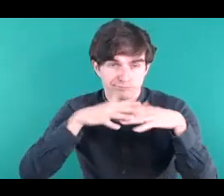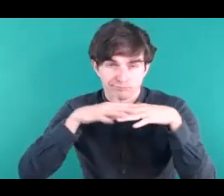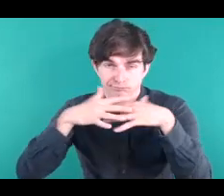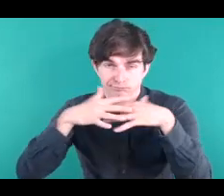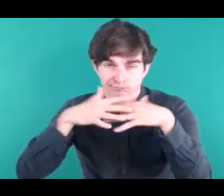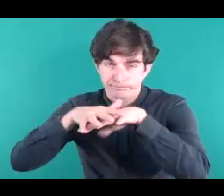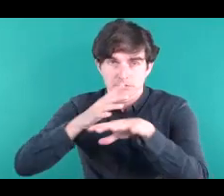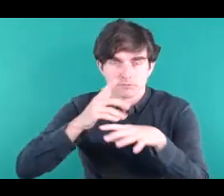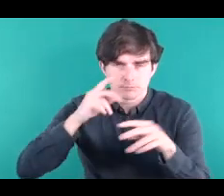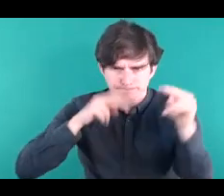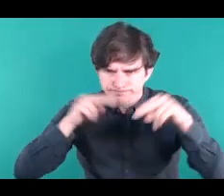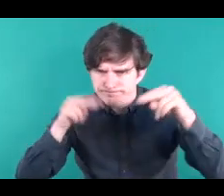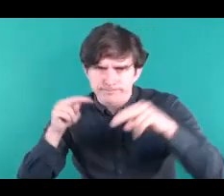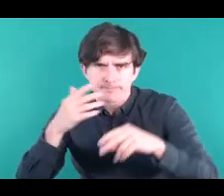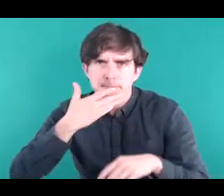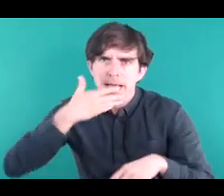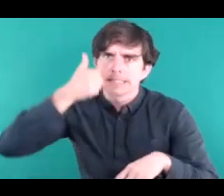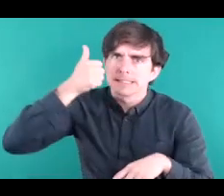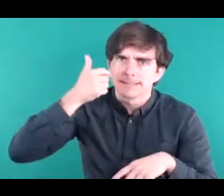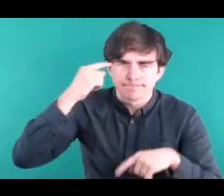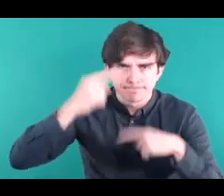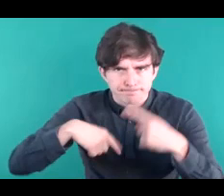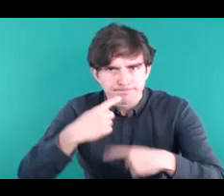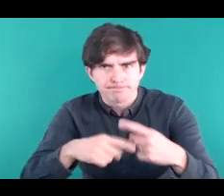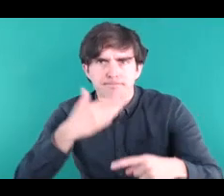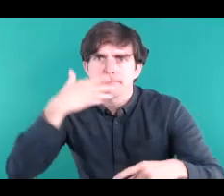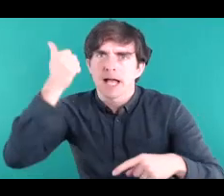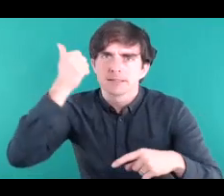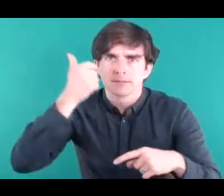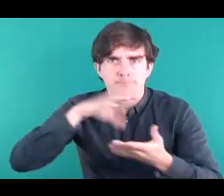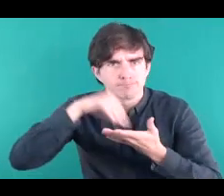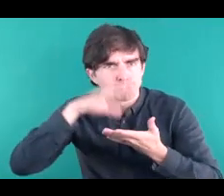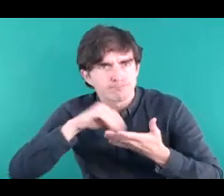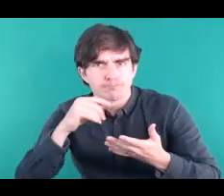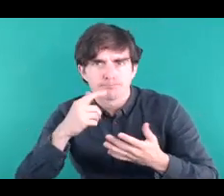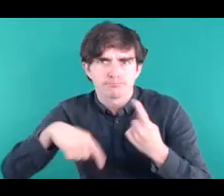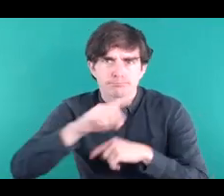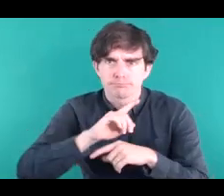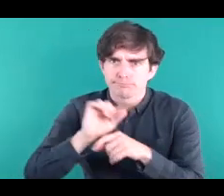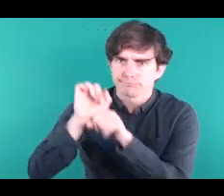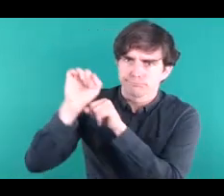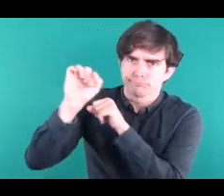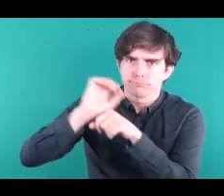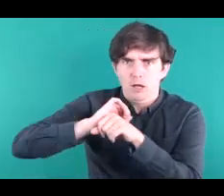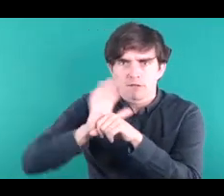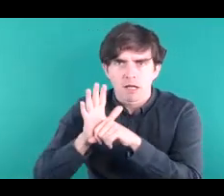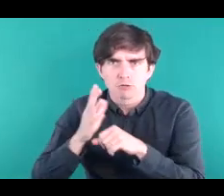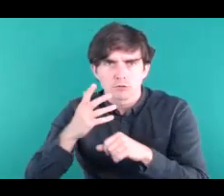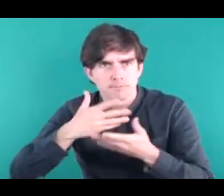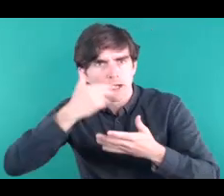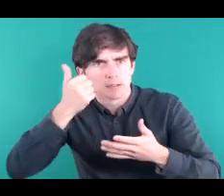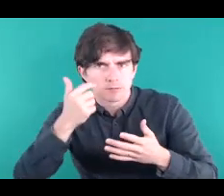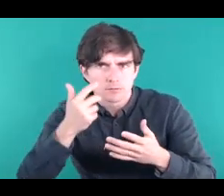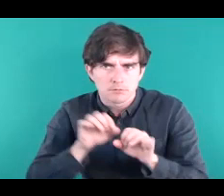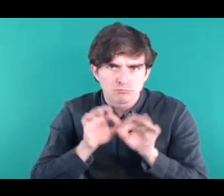that Alex will share these presentations after the event, and if you receive them, if you just click on the links, it will direct you to where you can come